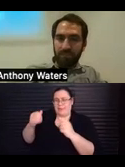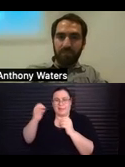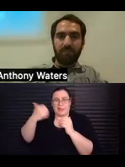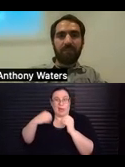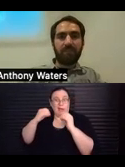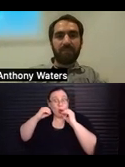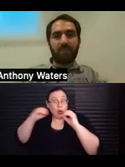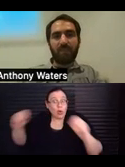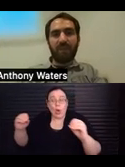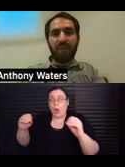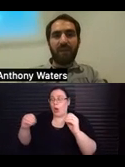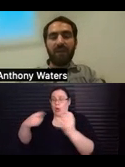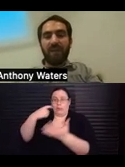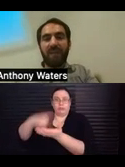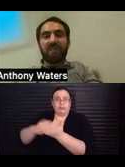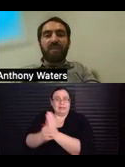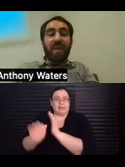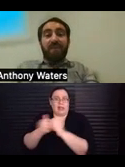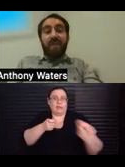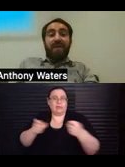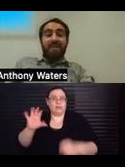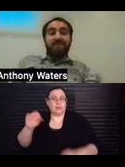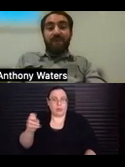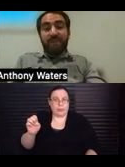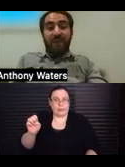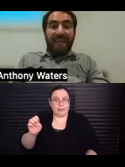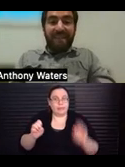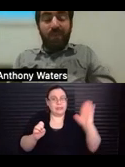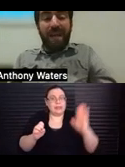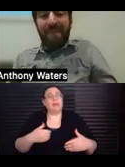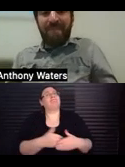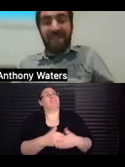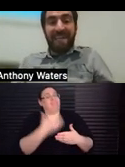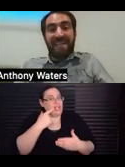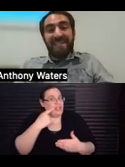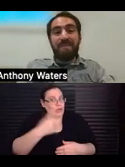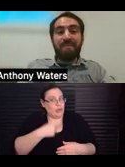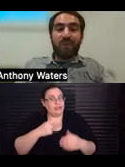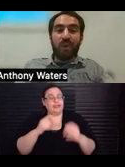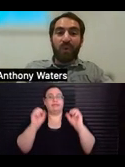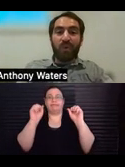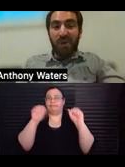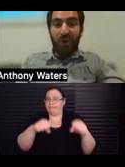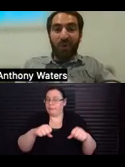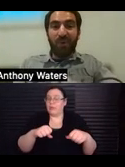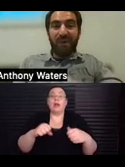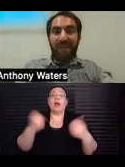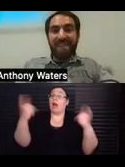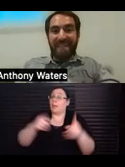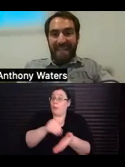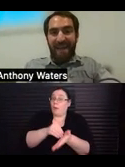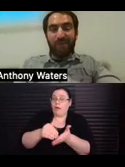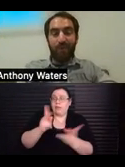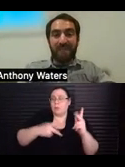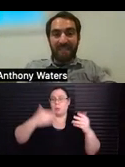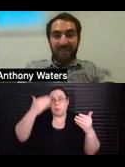few identifiable coping skills? So thank you for that question, first of all. And I think what happens a lot is people don't know that